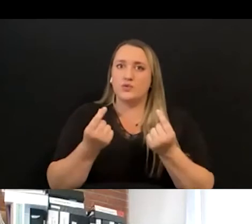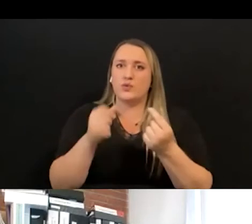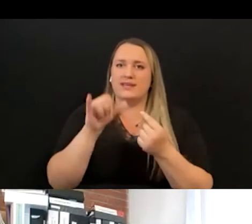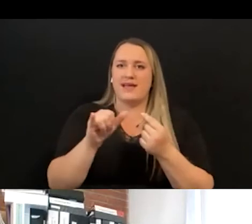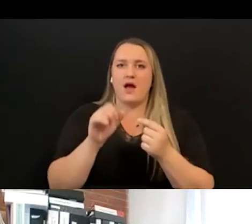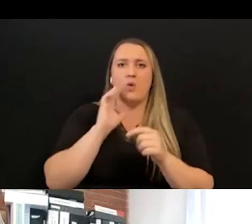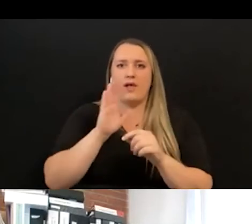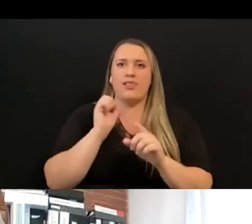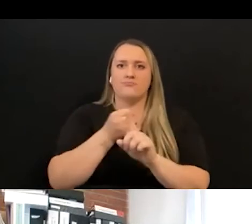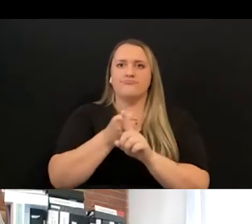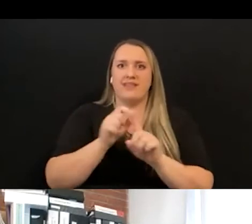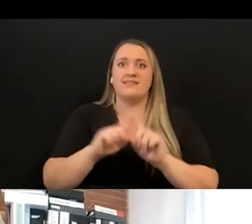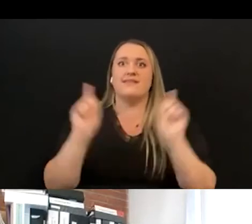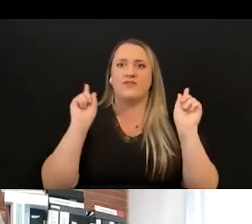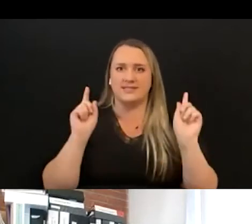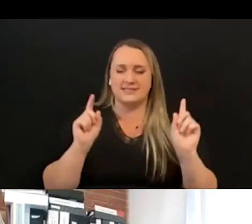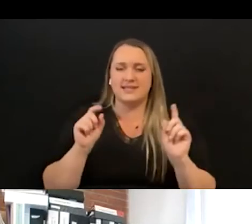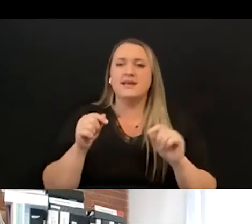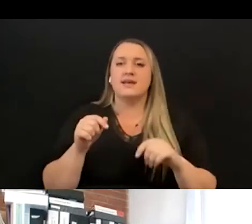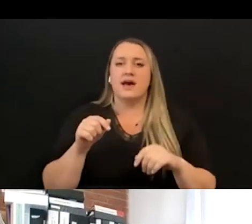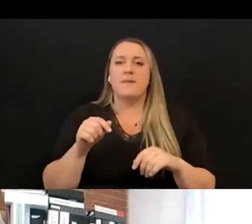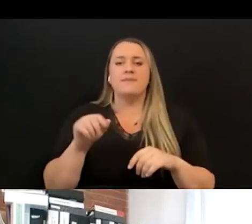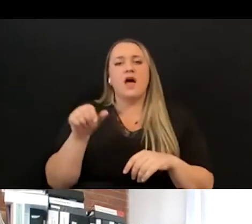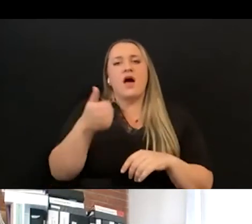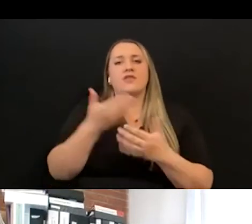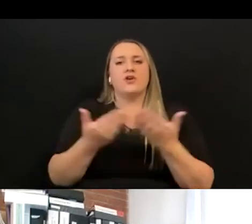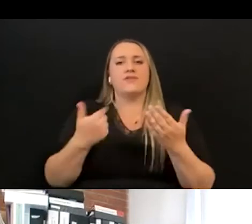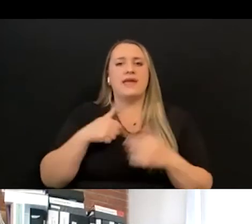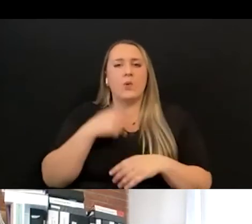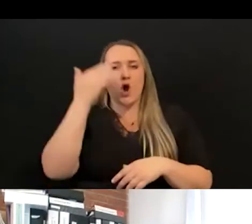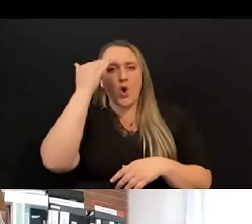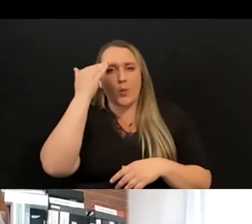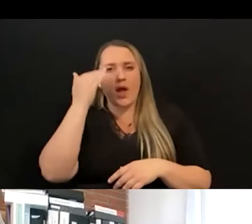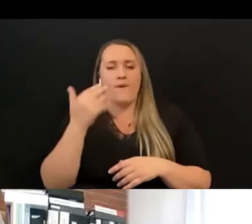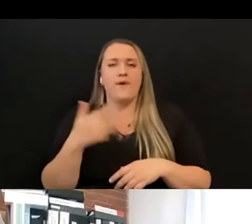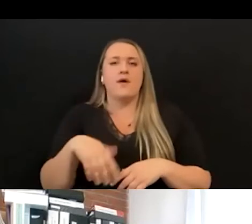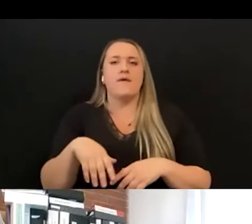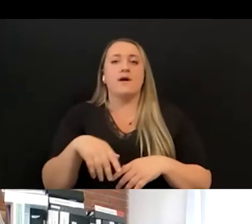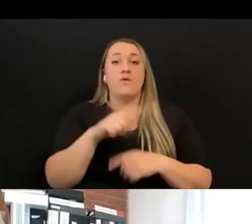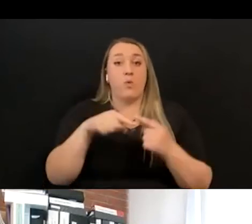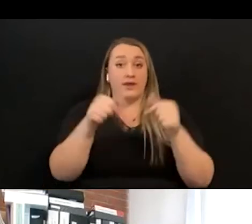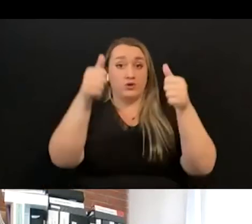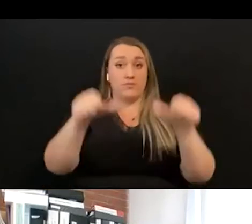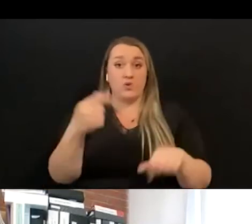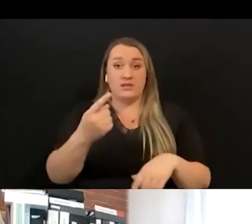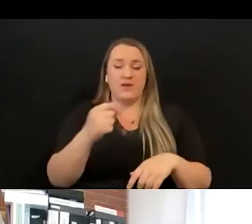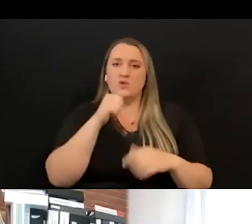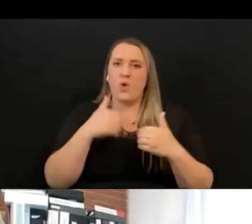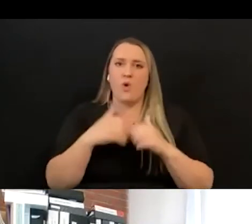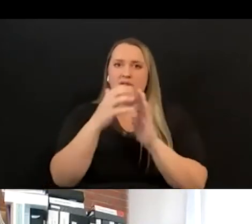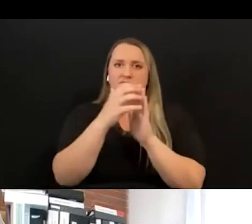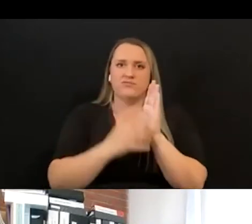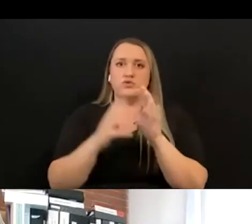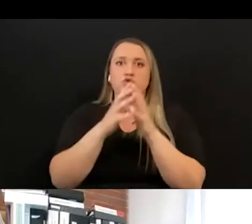Another thing that we've kind of, you know, that we're conscious of is when you post something to not have too much text in an